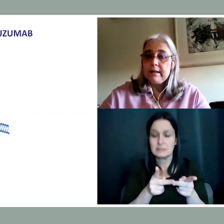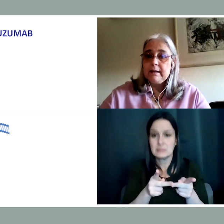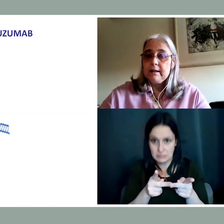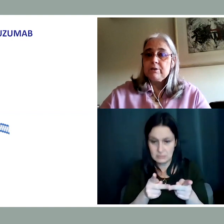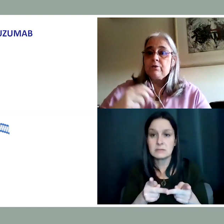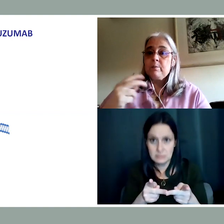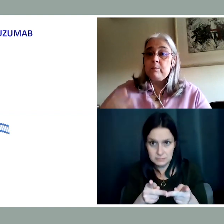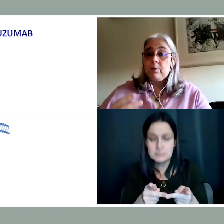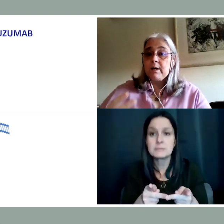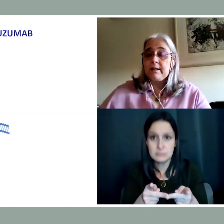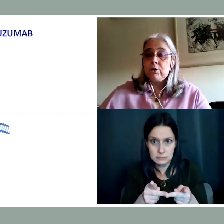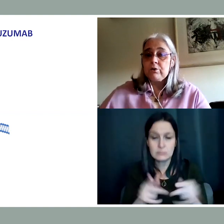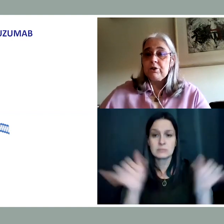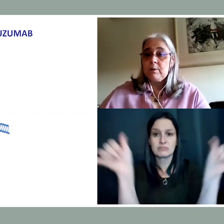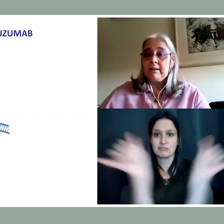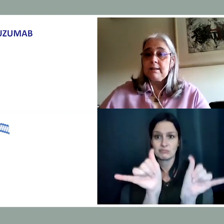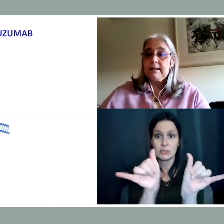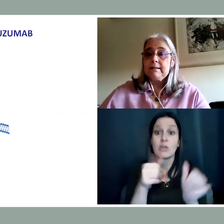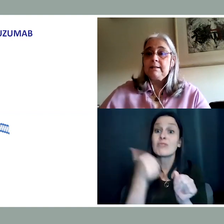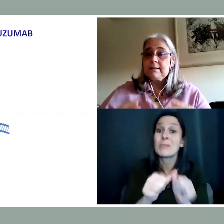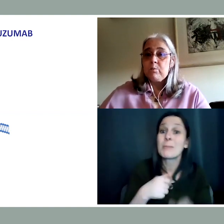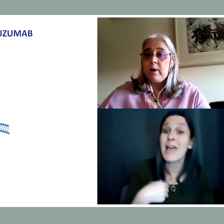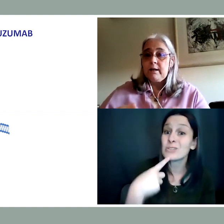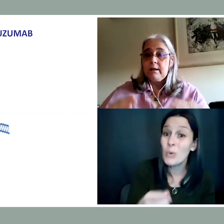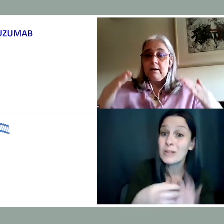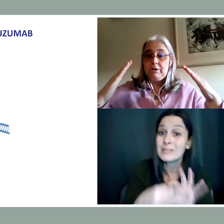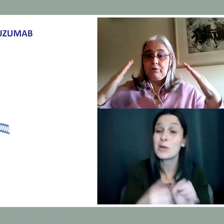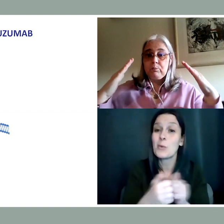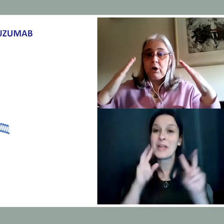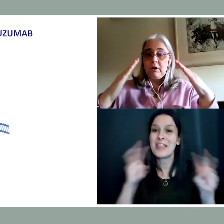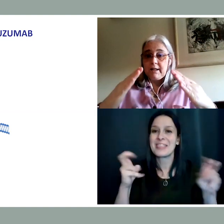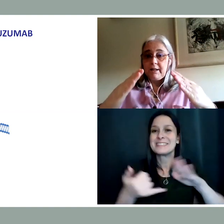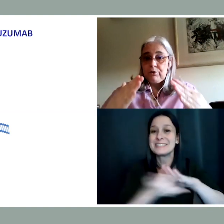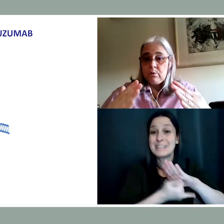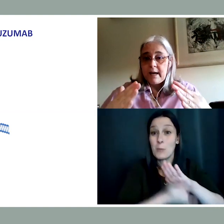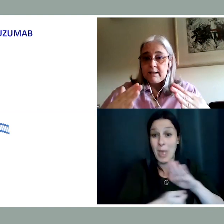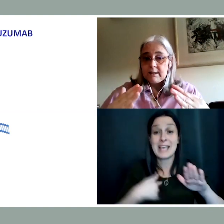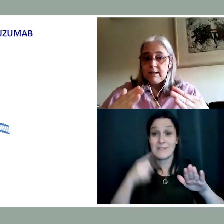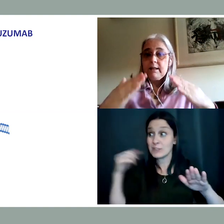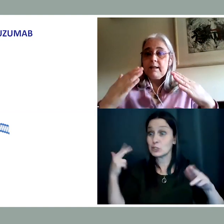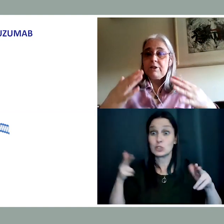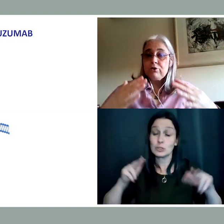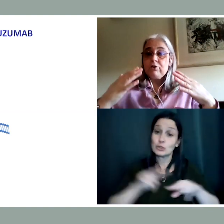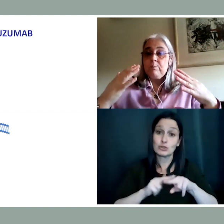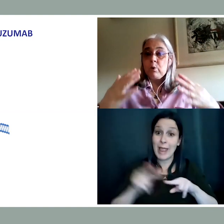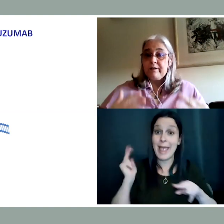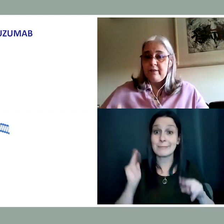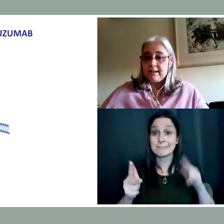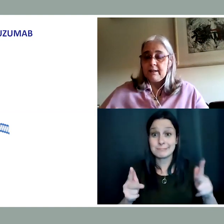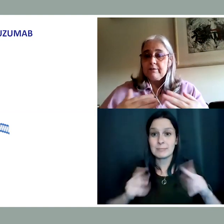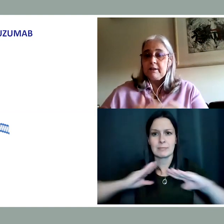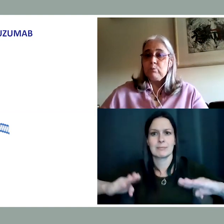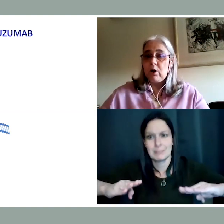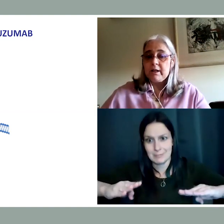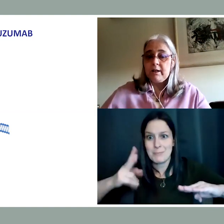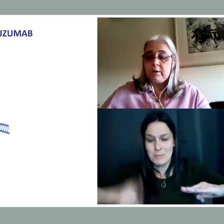receptor. And so remember what I told you about the subway. If you block in 2 ways, it is usually more